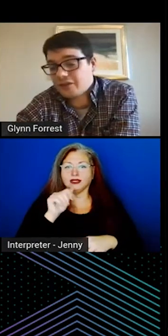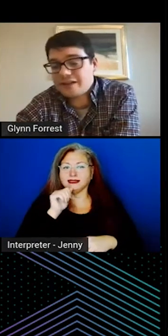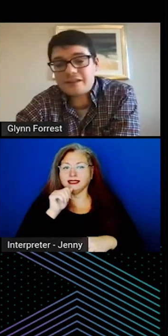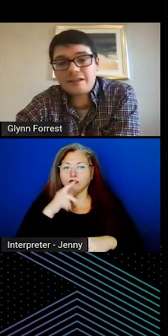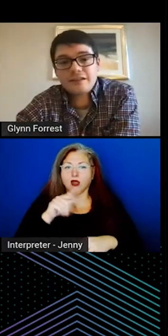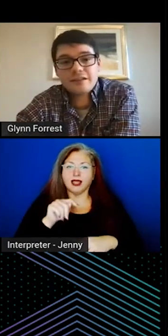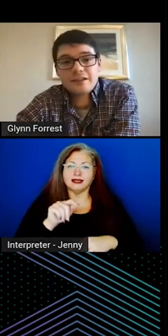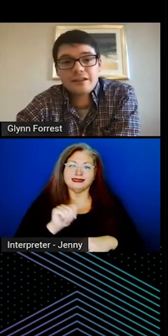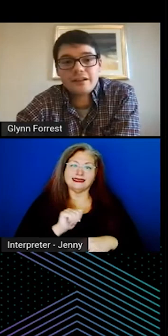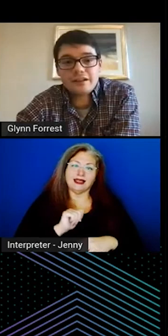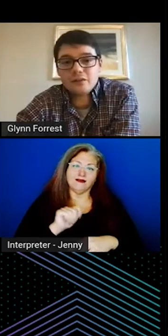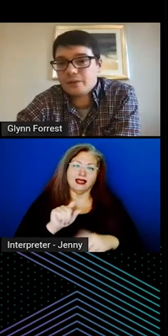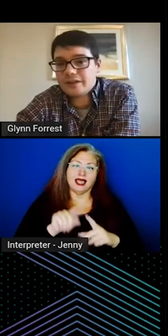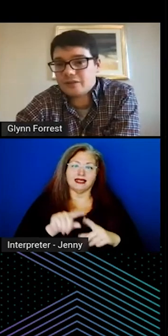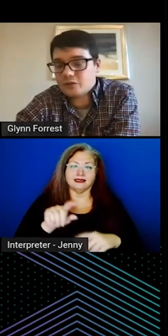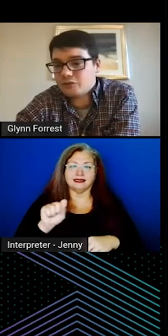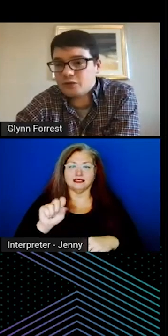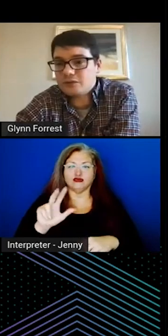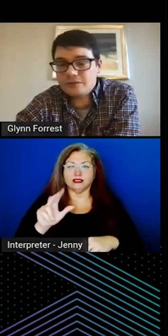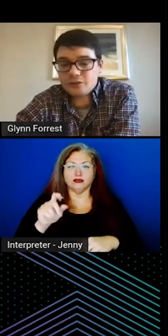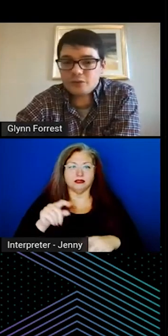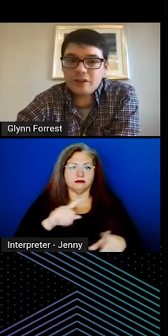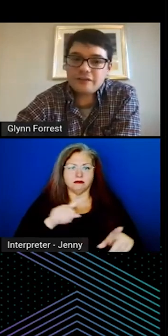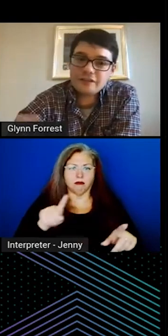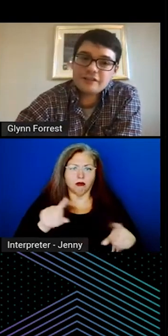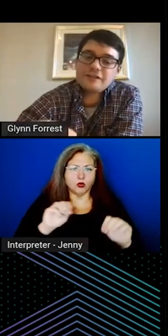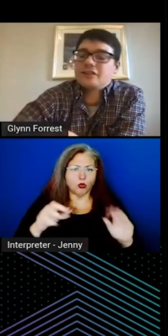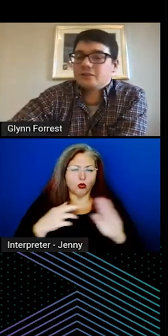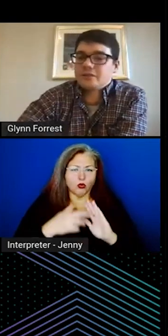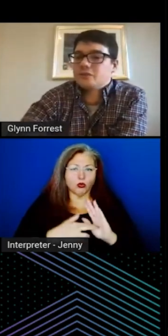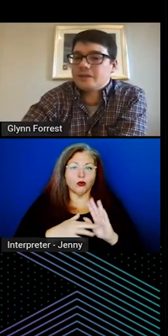S3 creds. And oh wait, there's no rule. So her